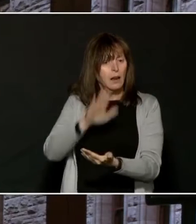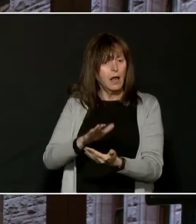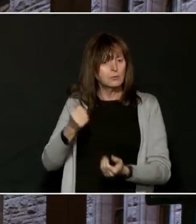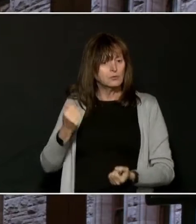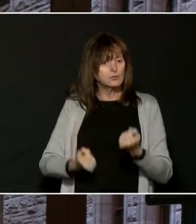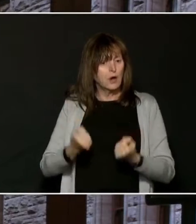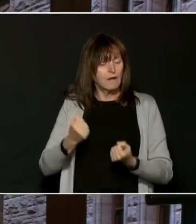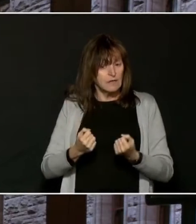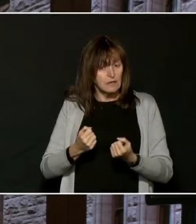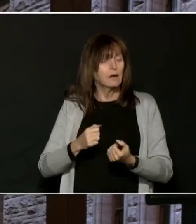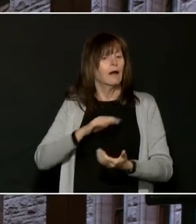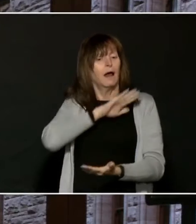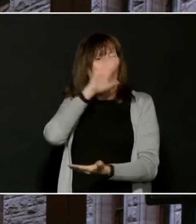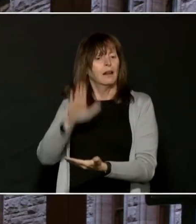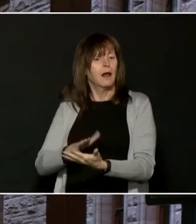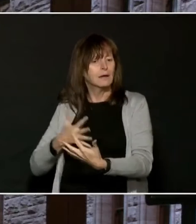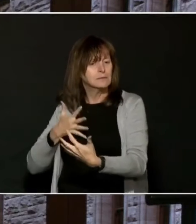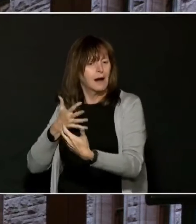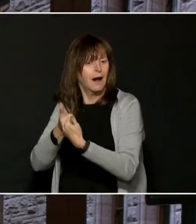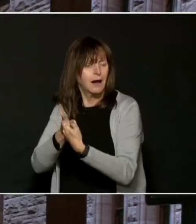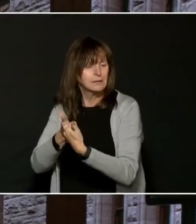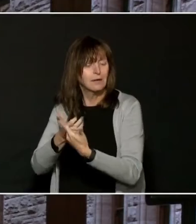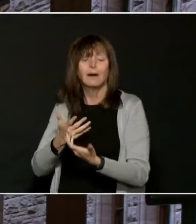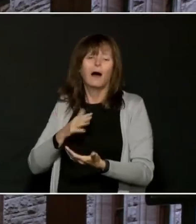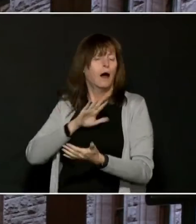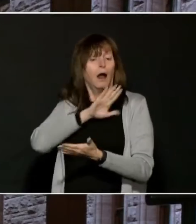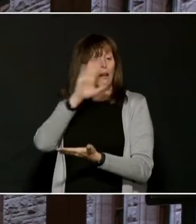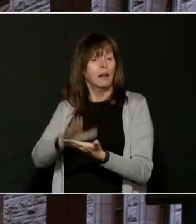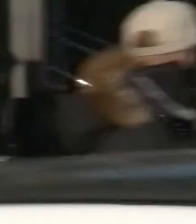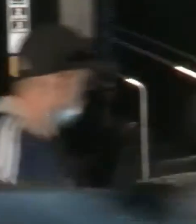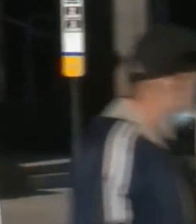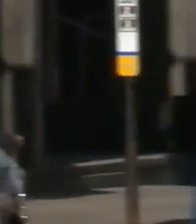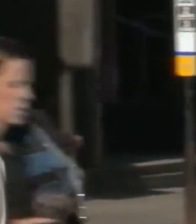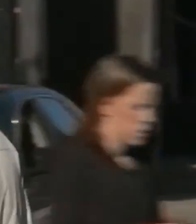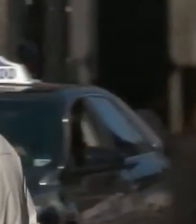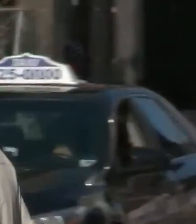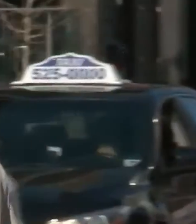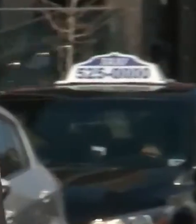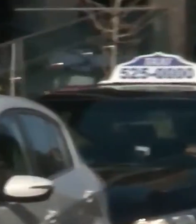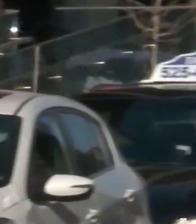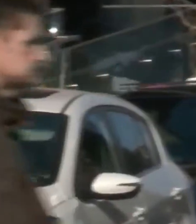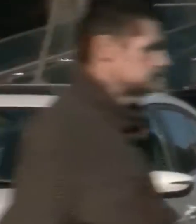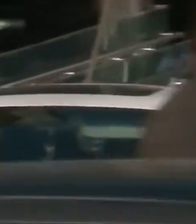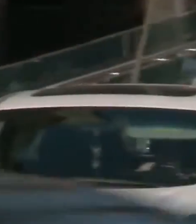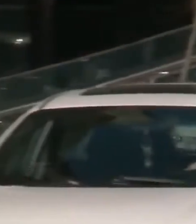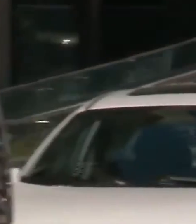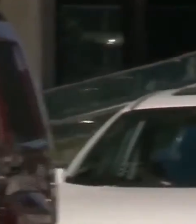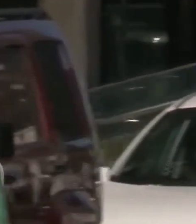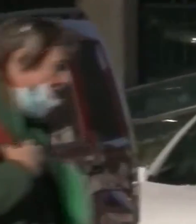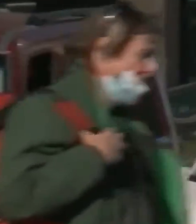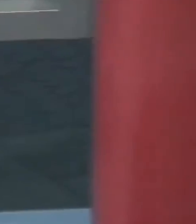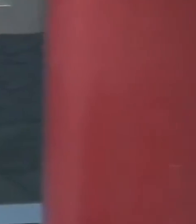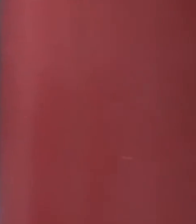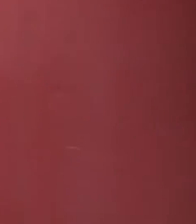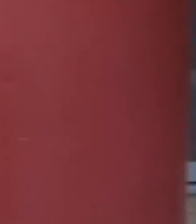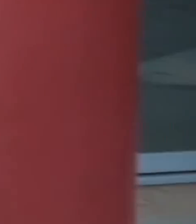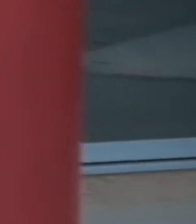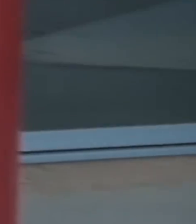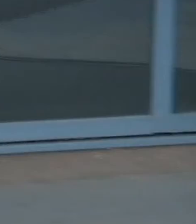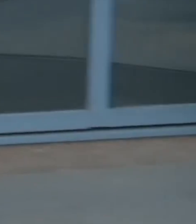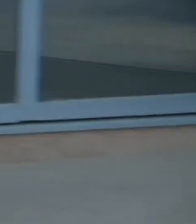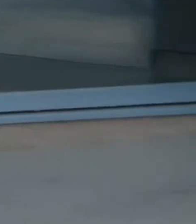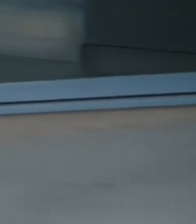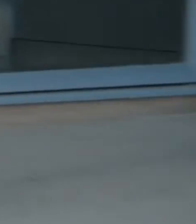so there wasn't the need for after the surgery for the people to have that intensive care. Yaffe believes the increase in hospitalizations and ICU patients